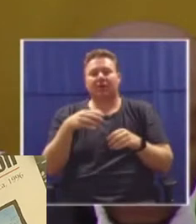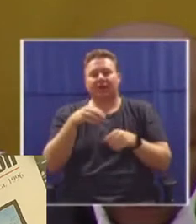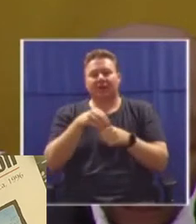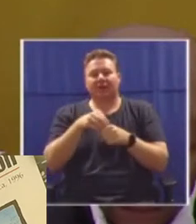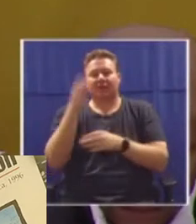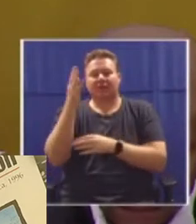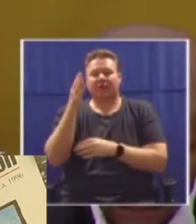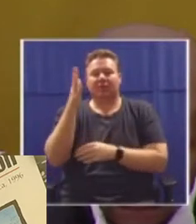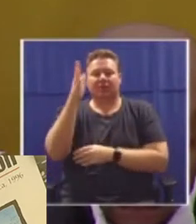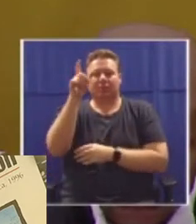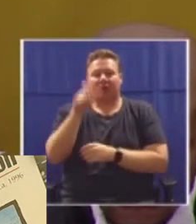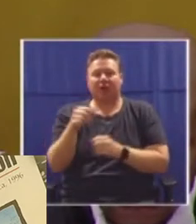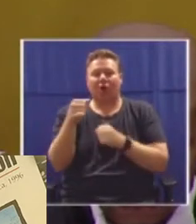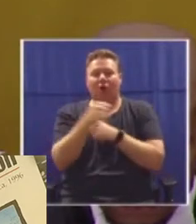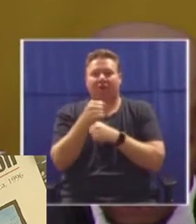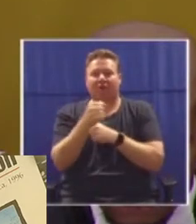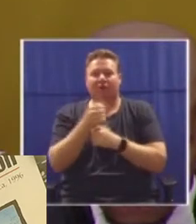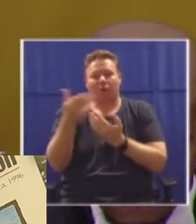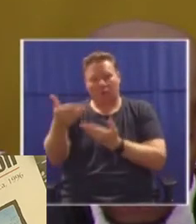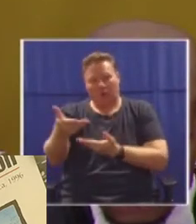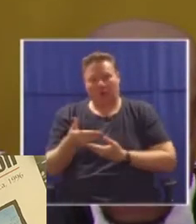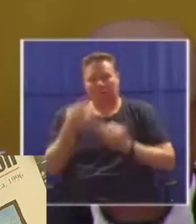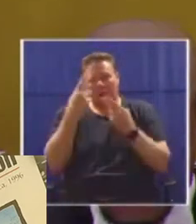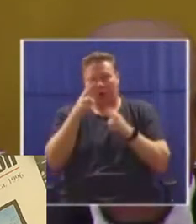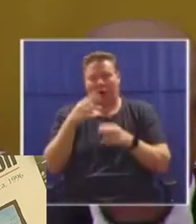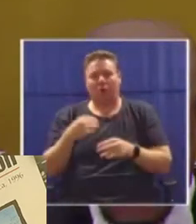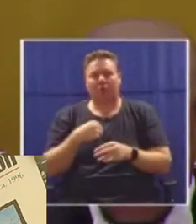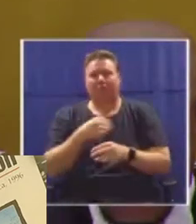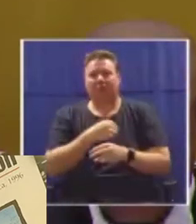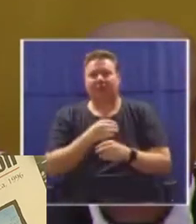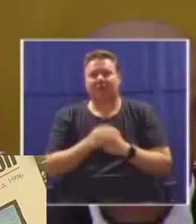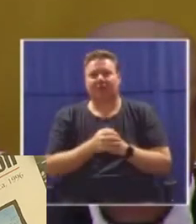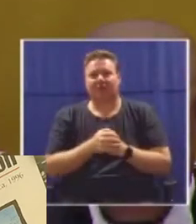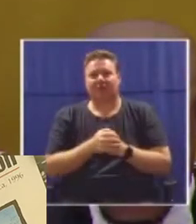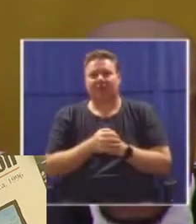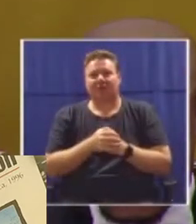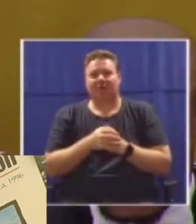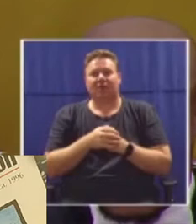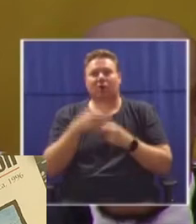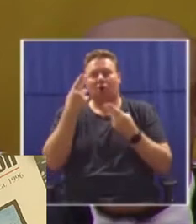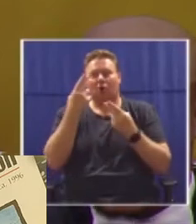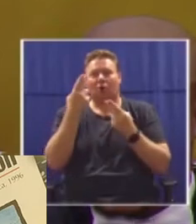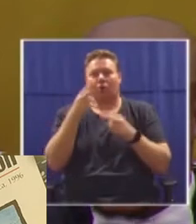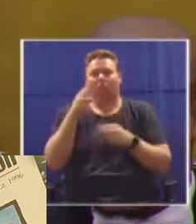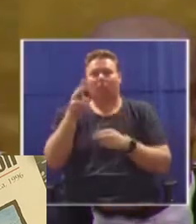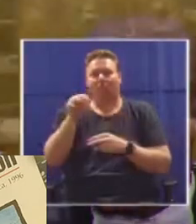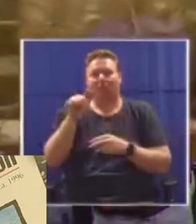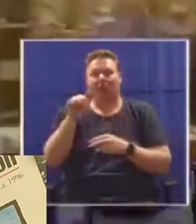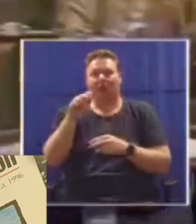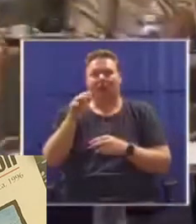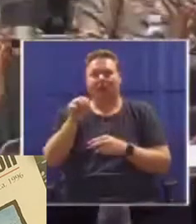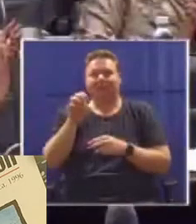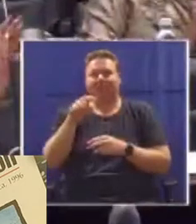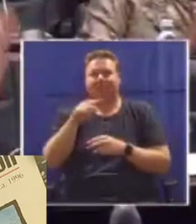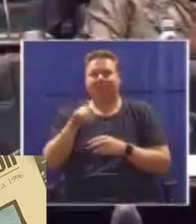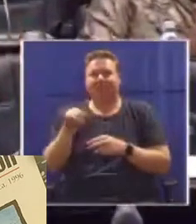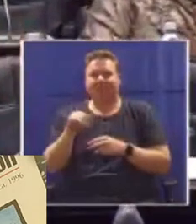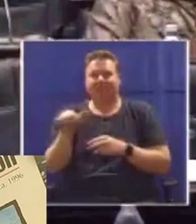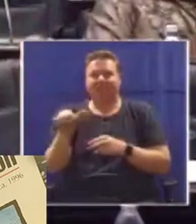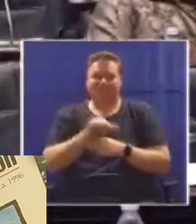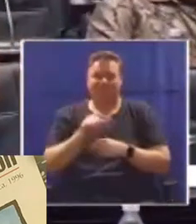I would like to welcome the honorable members and the honorable Memezi back into the National Assembly. Welcome back.